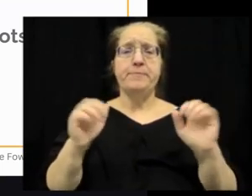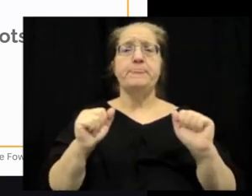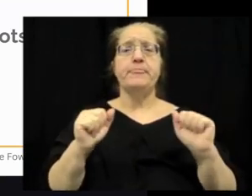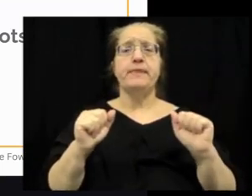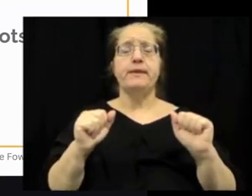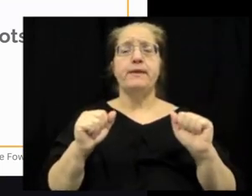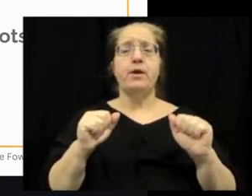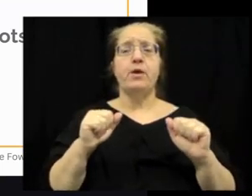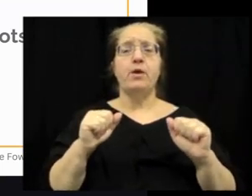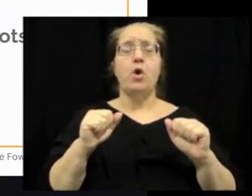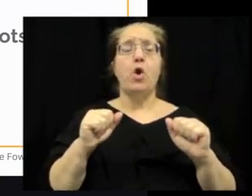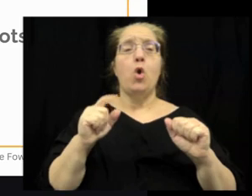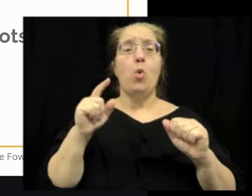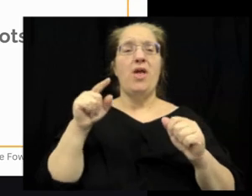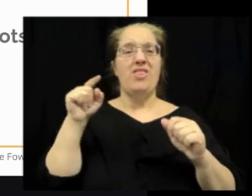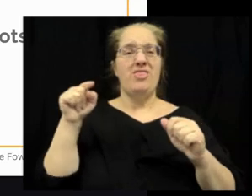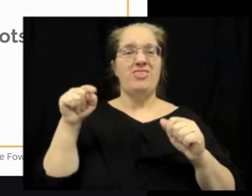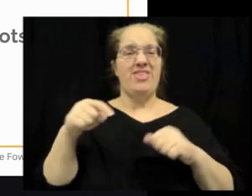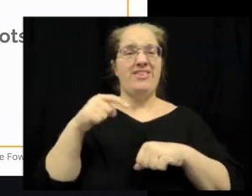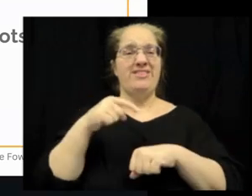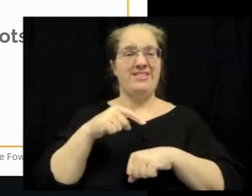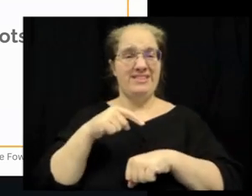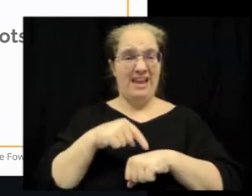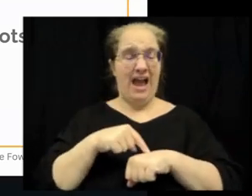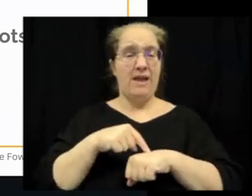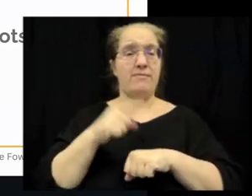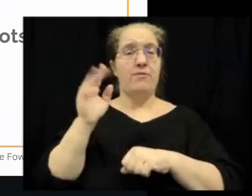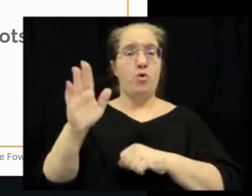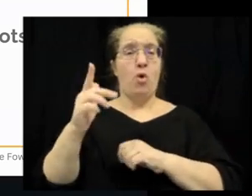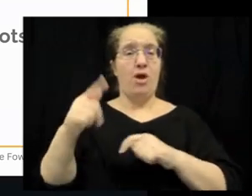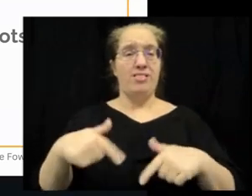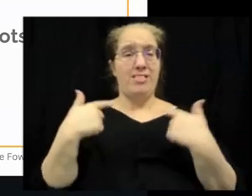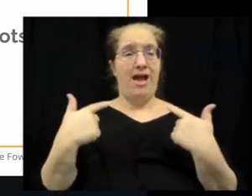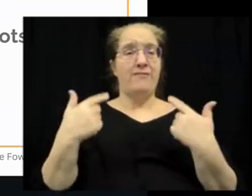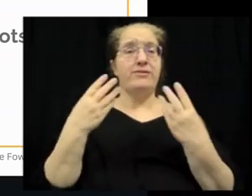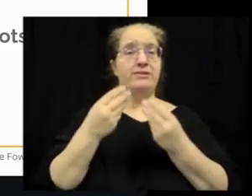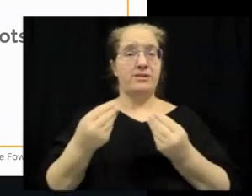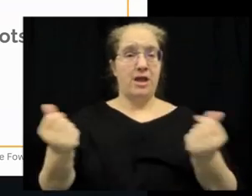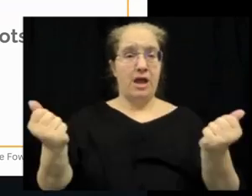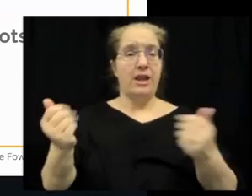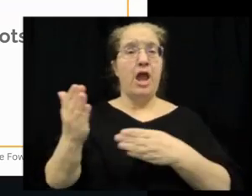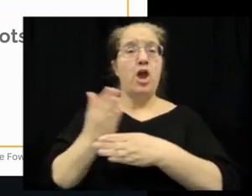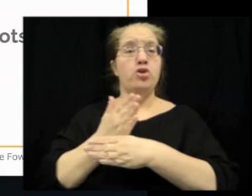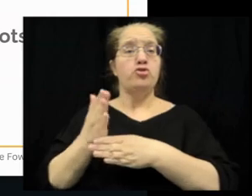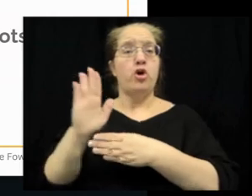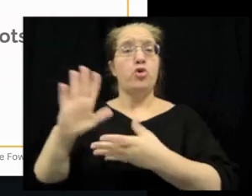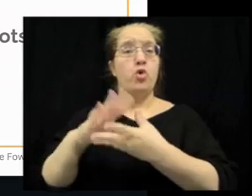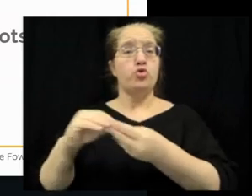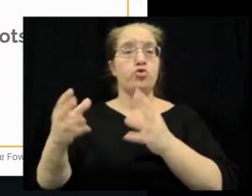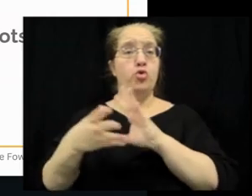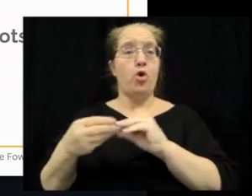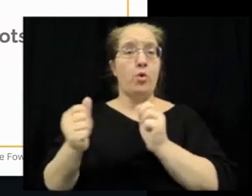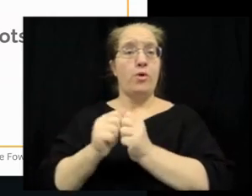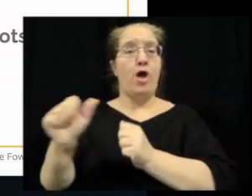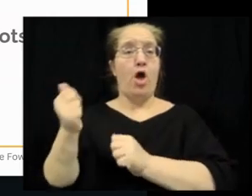get through this stage, that you will share your story with others. Because Katie is on here today with no